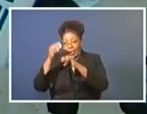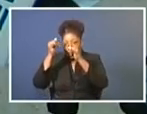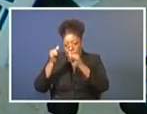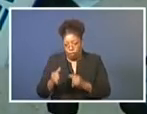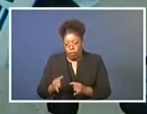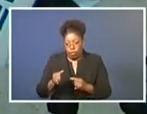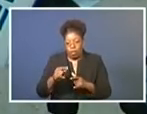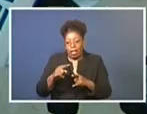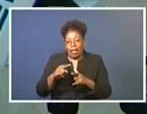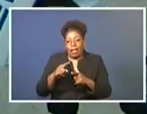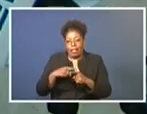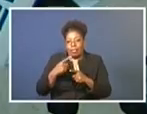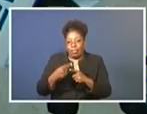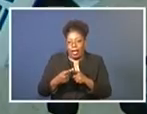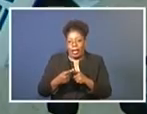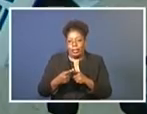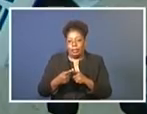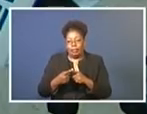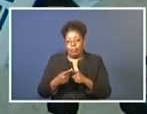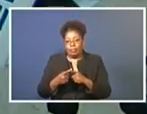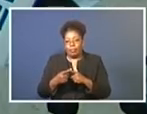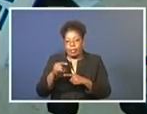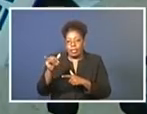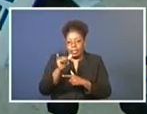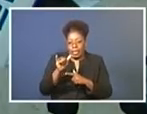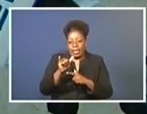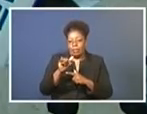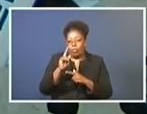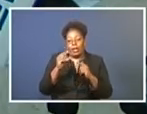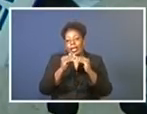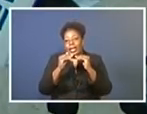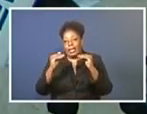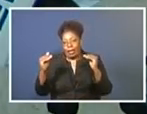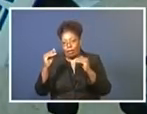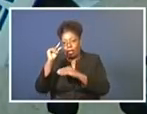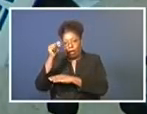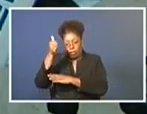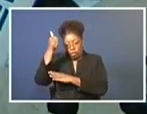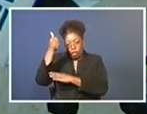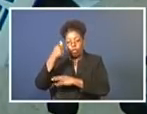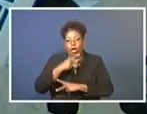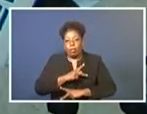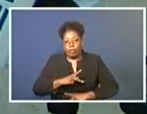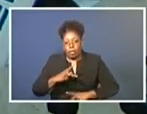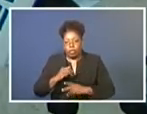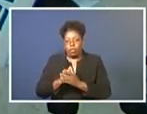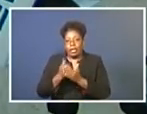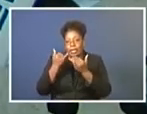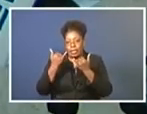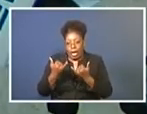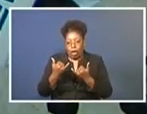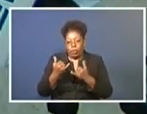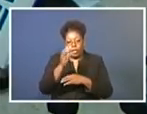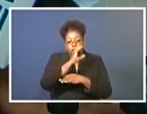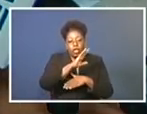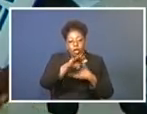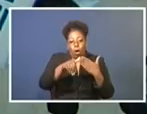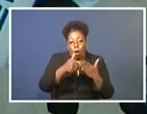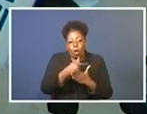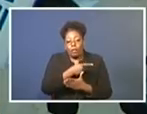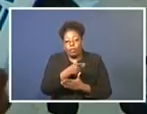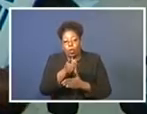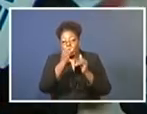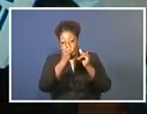of just this blanket of at Her Majesty's pleasure, at the Governor General's pleasure. We can now peel back those cases to see, well, who is